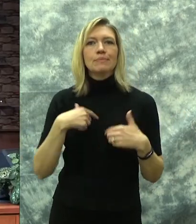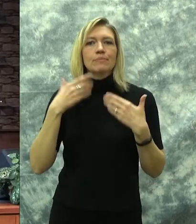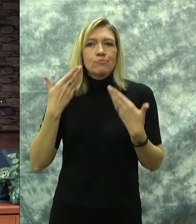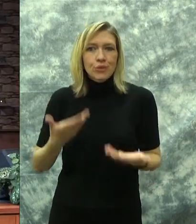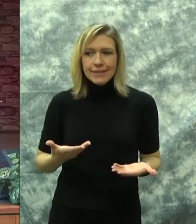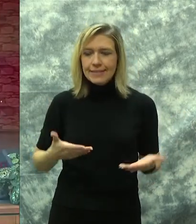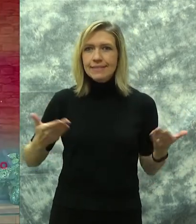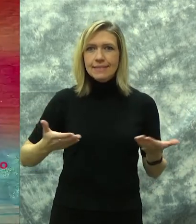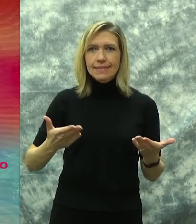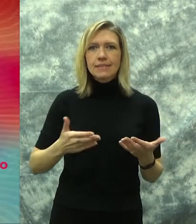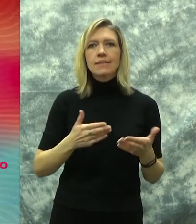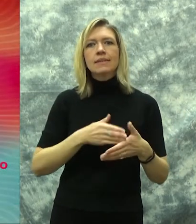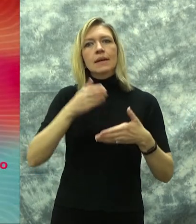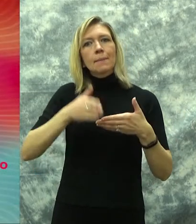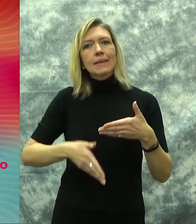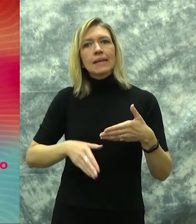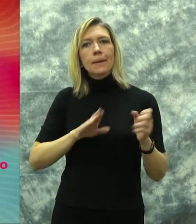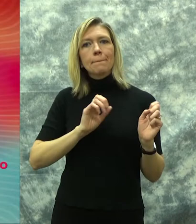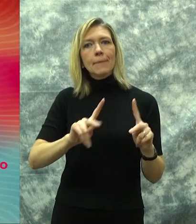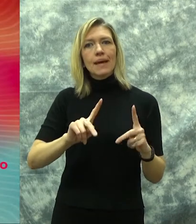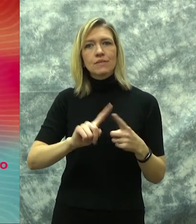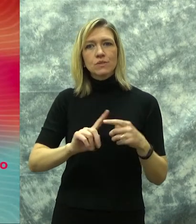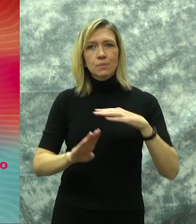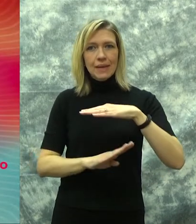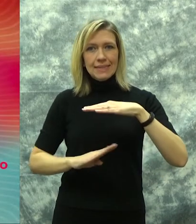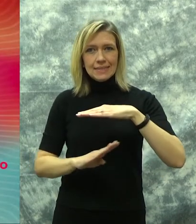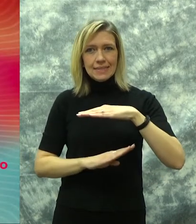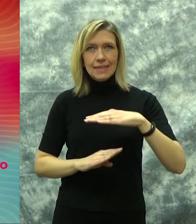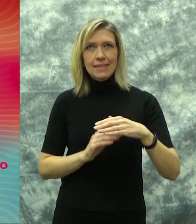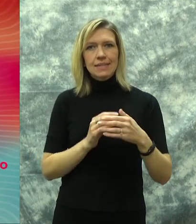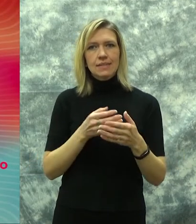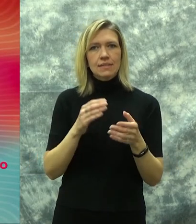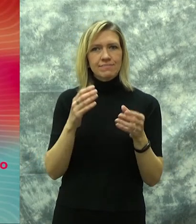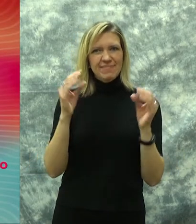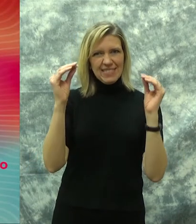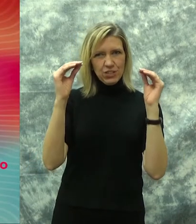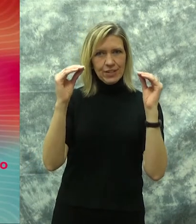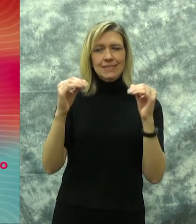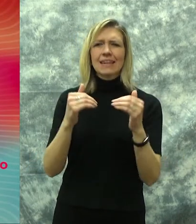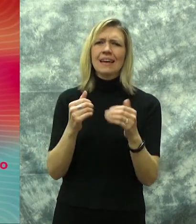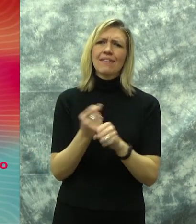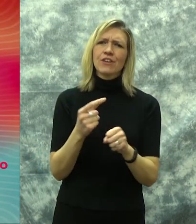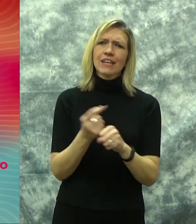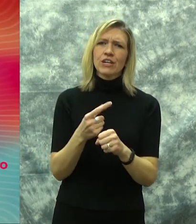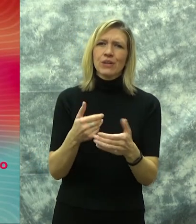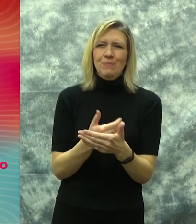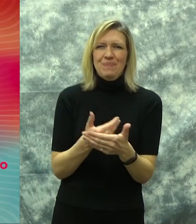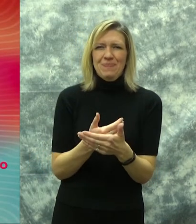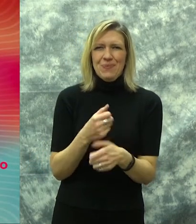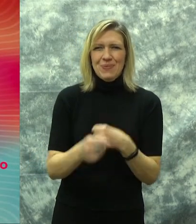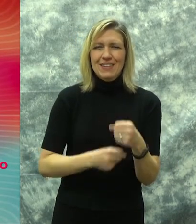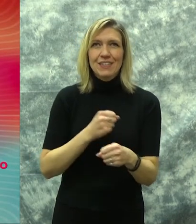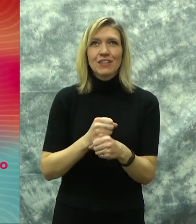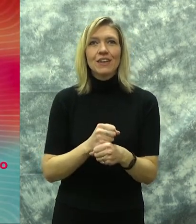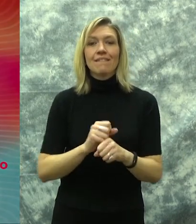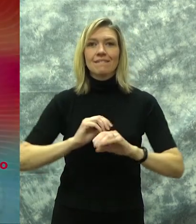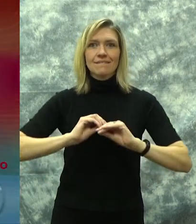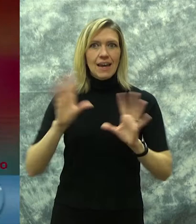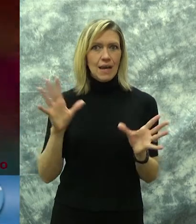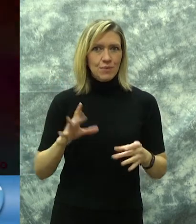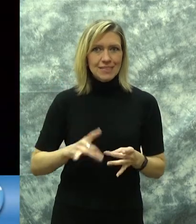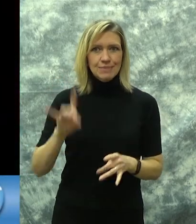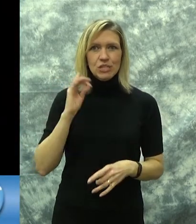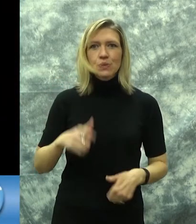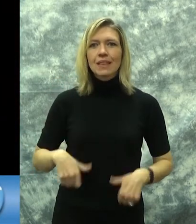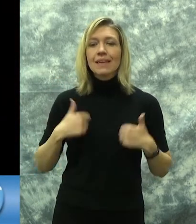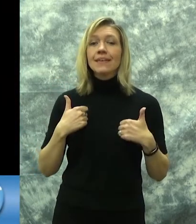Back to Basics series, something we do every new year, Vibrant Spiritual Living. And today is about keys to health